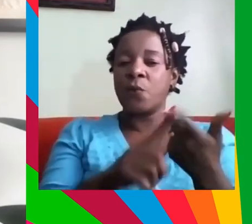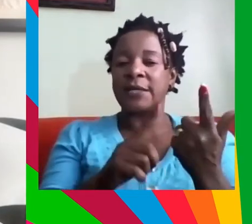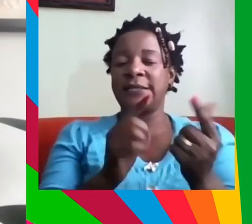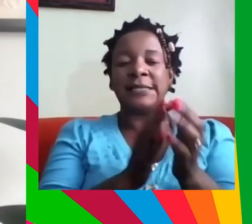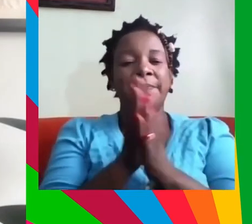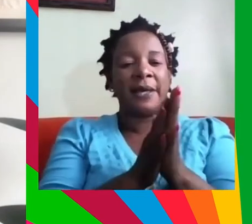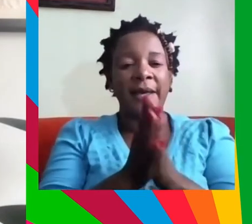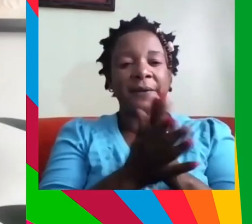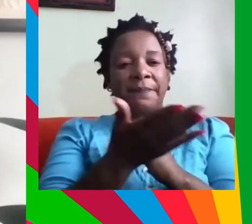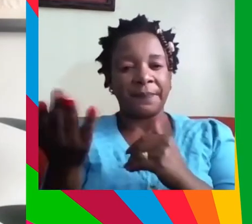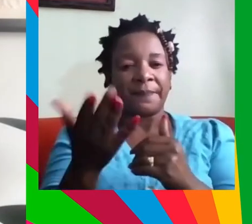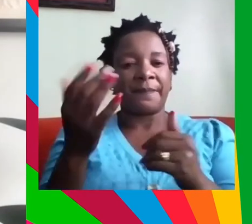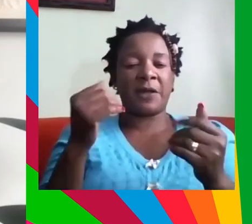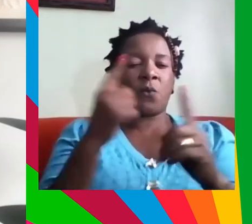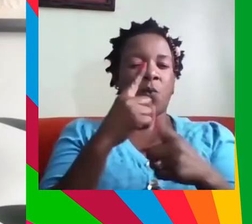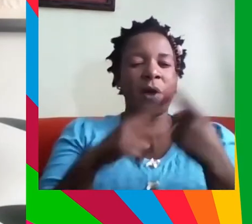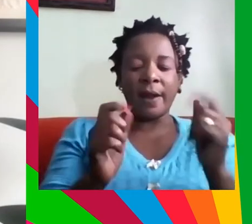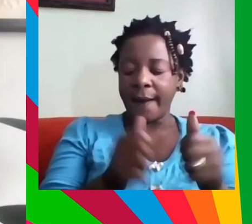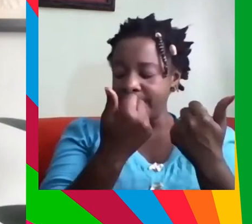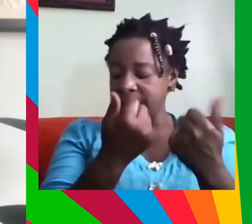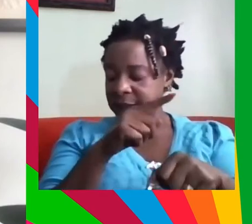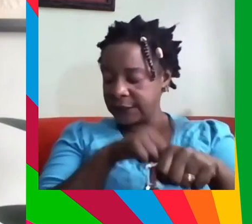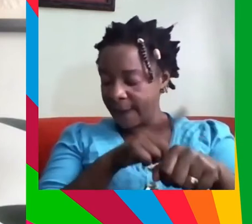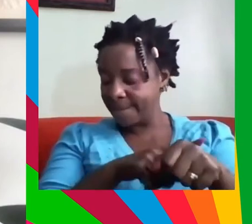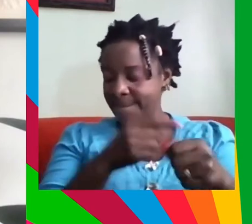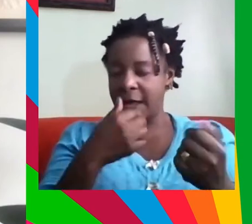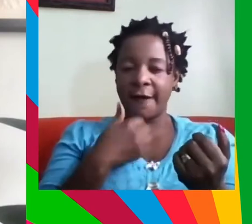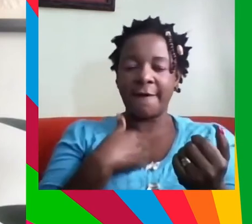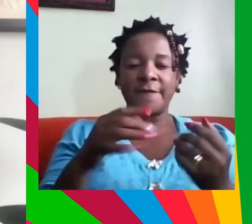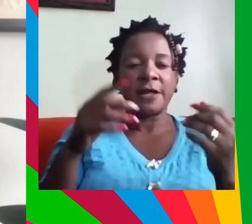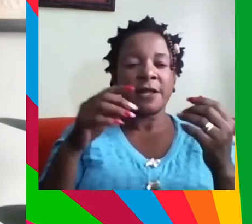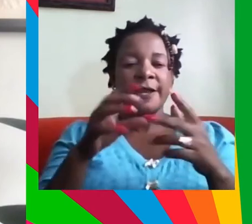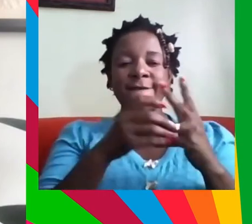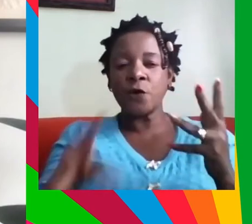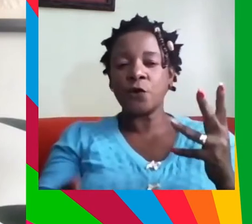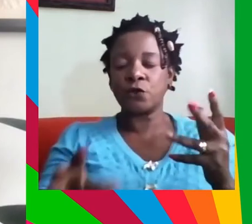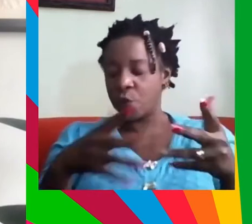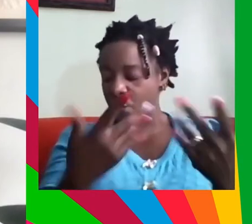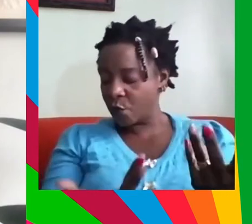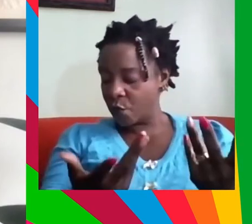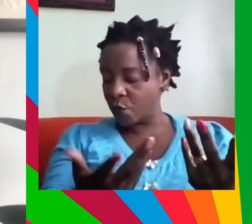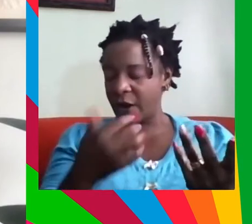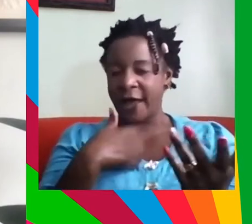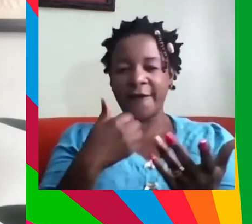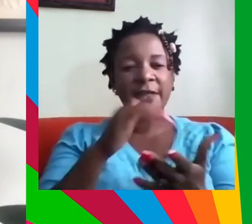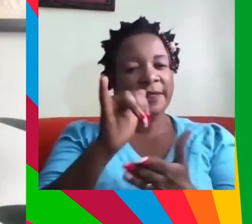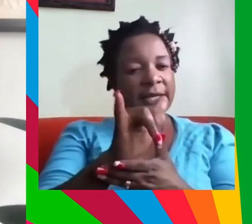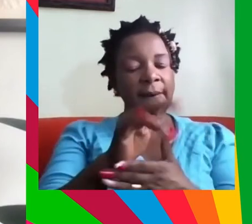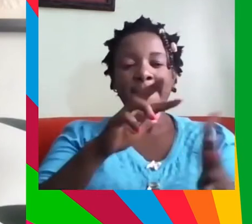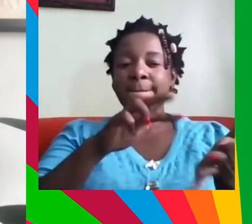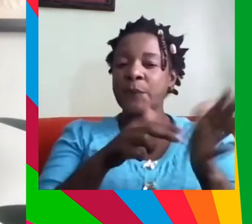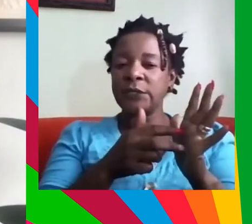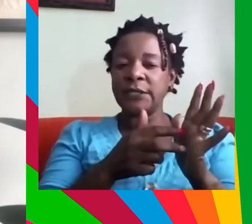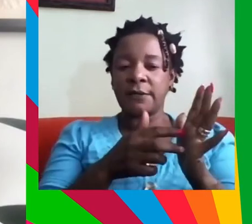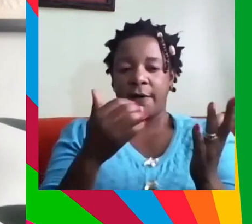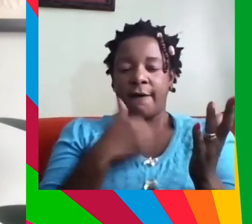more than beyond the weddings, what happens when Saudi women are divorced or widows or have never been in love. And projects like this have always